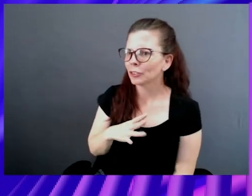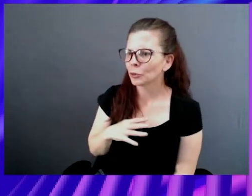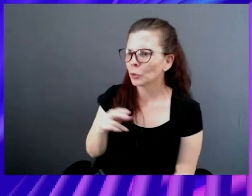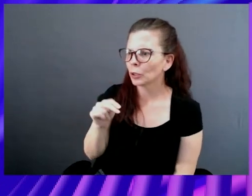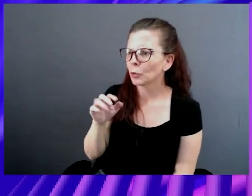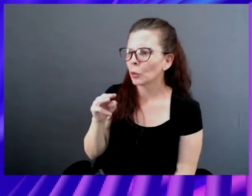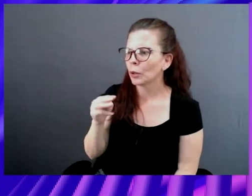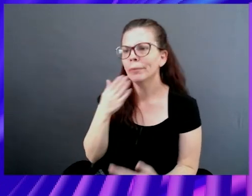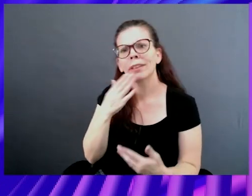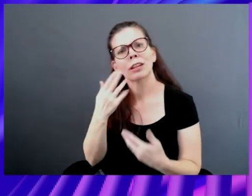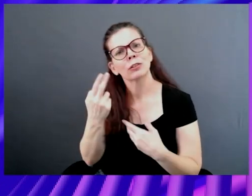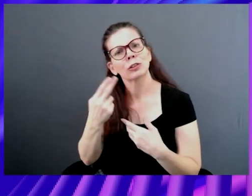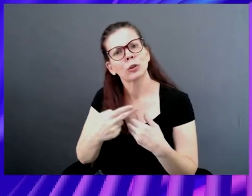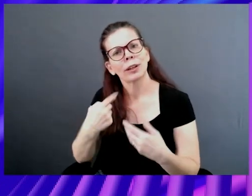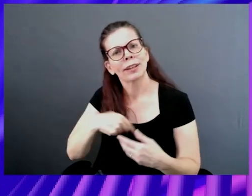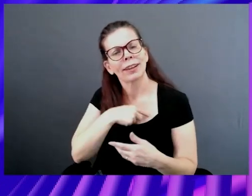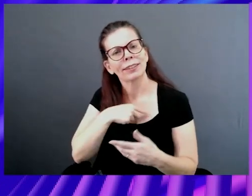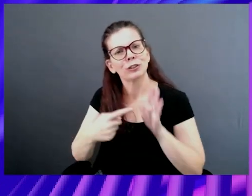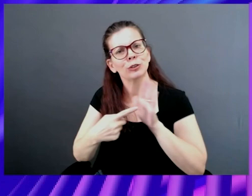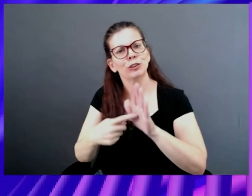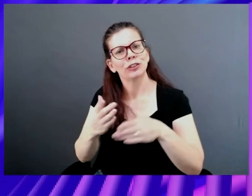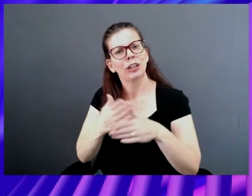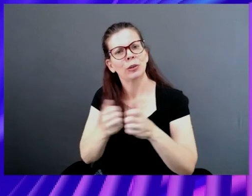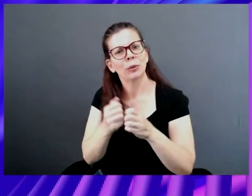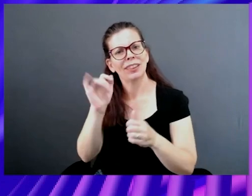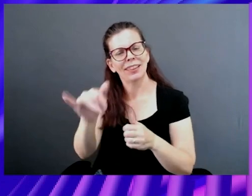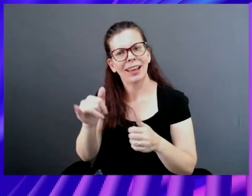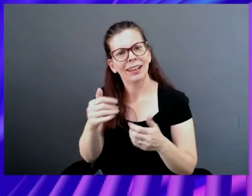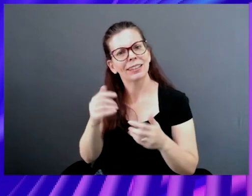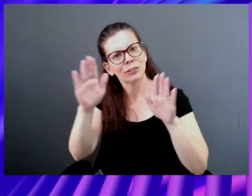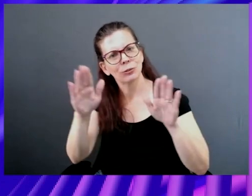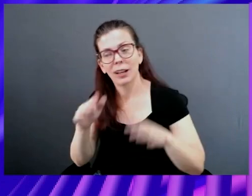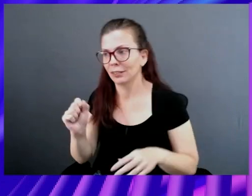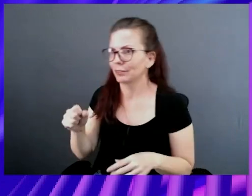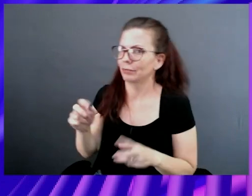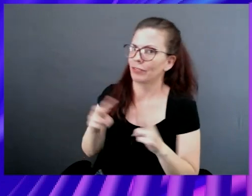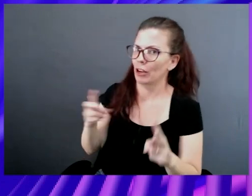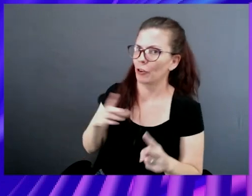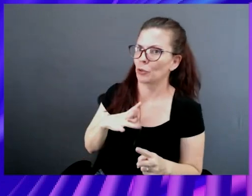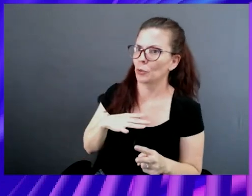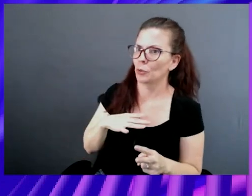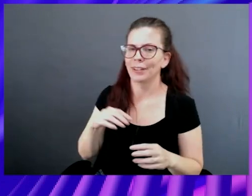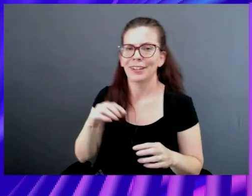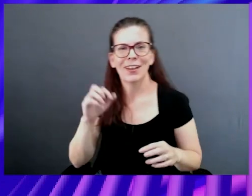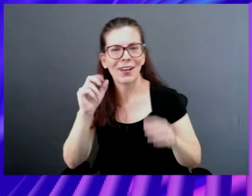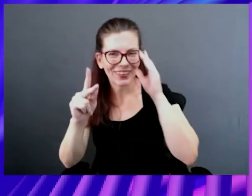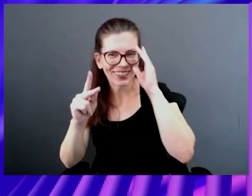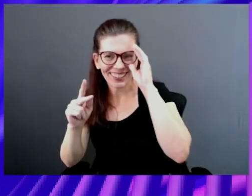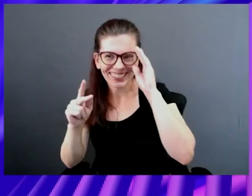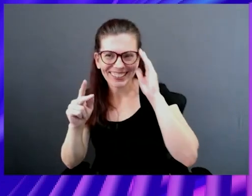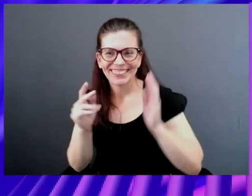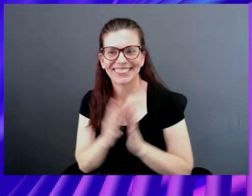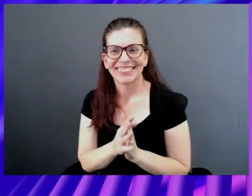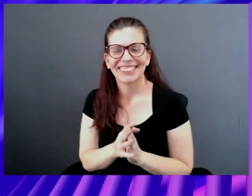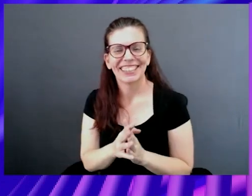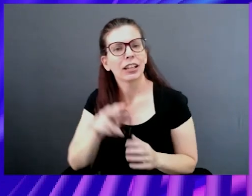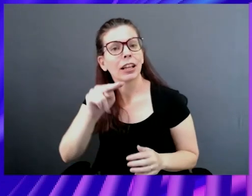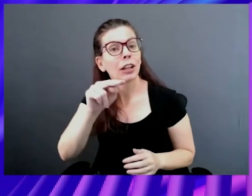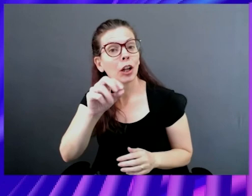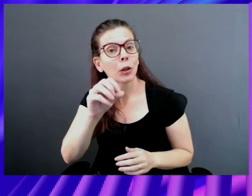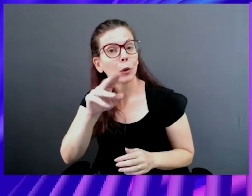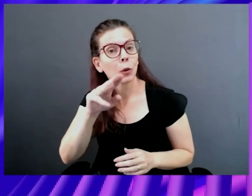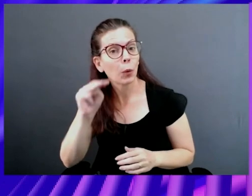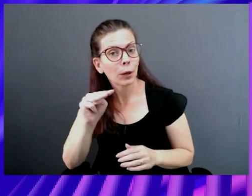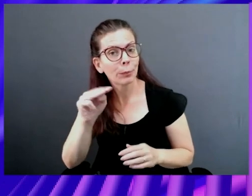show us that. That is just great. Yeah, very cool. All right. Norm, we hope you come